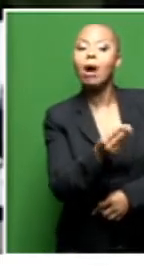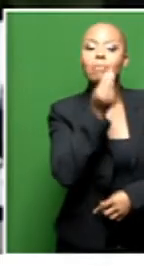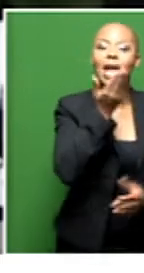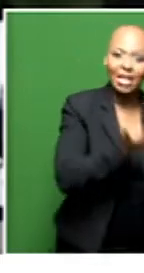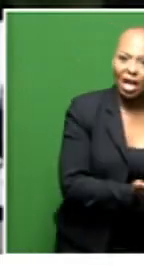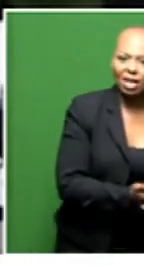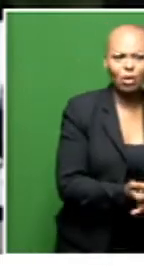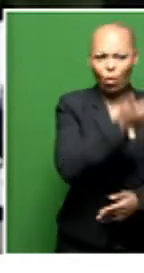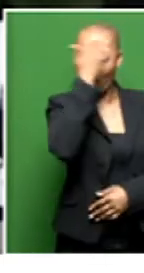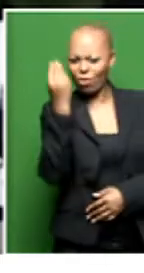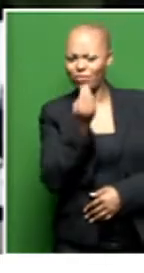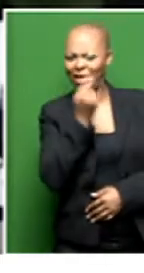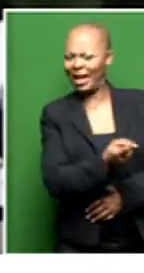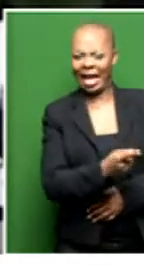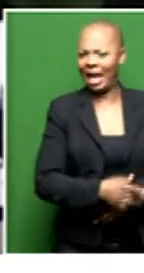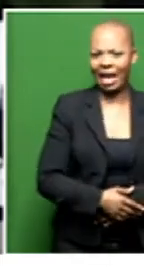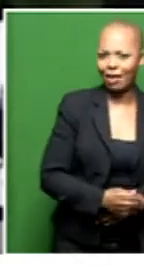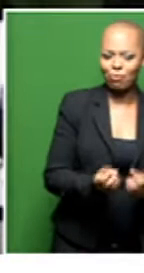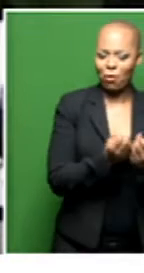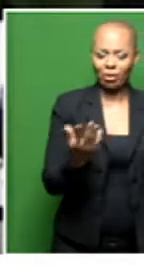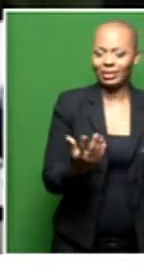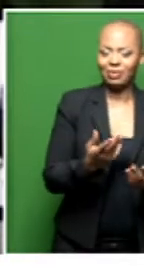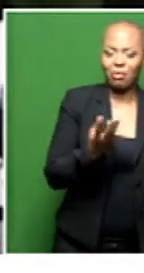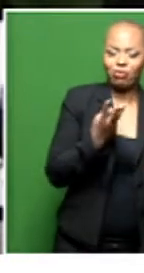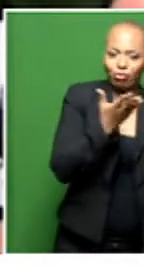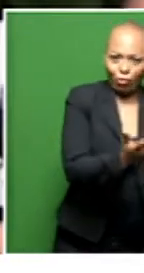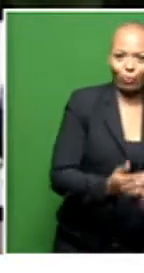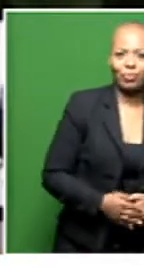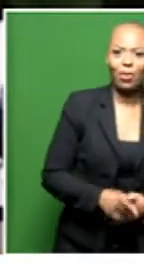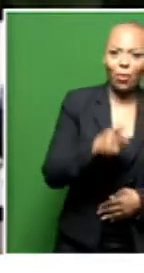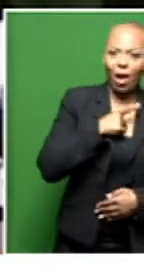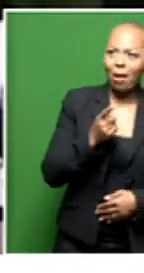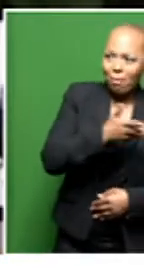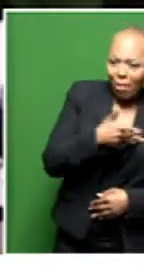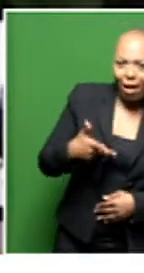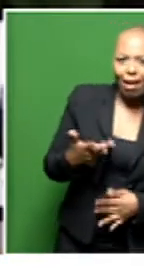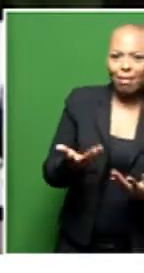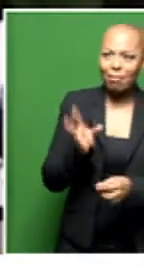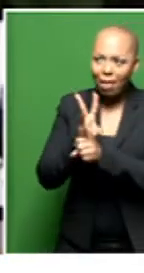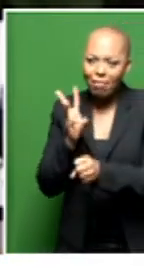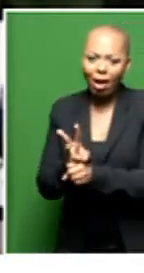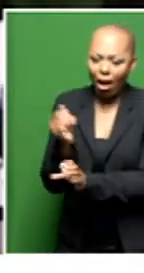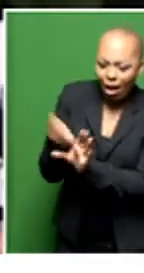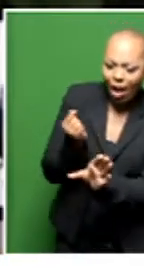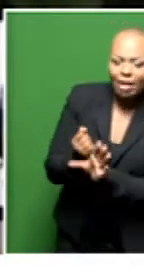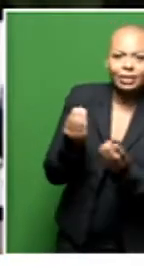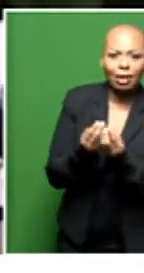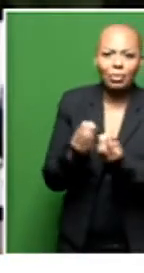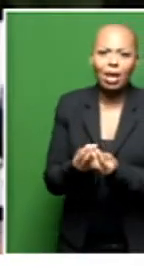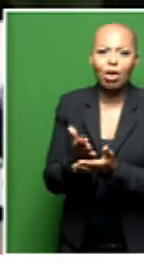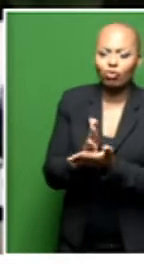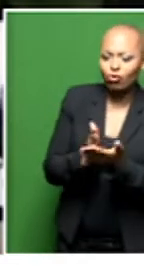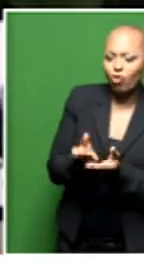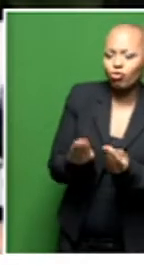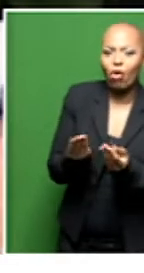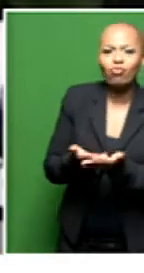of a mom's boboti or a mother's biryani or a bowl of beautiful, you know, soft porridge in the morning with a spoonful of butter. That's simplicity, but